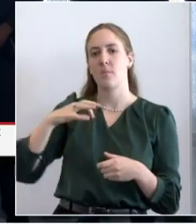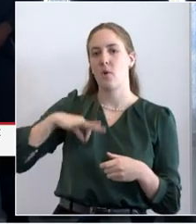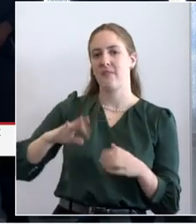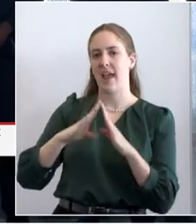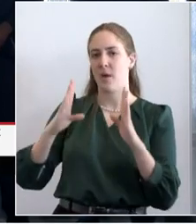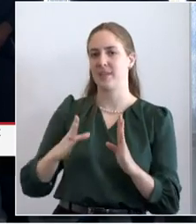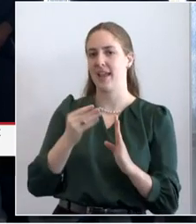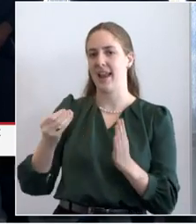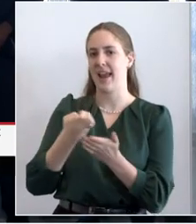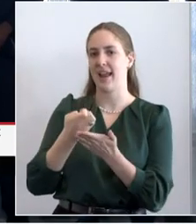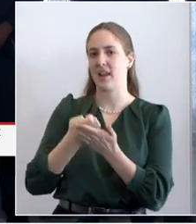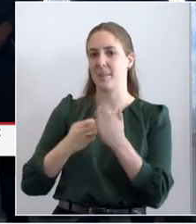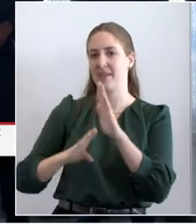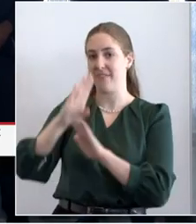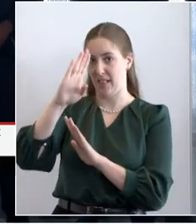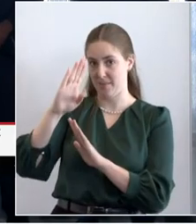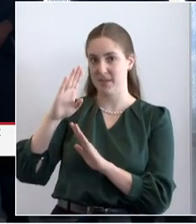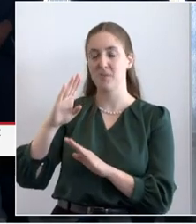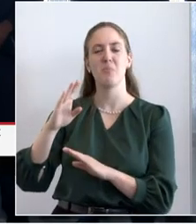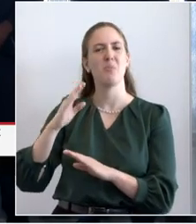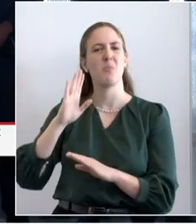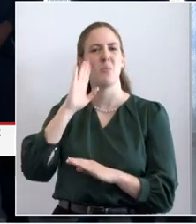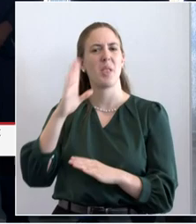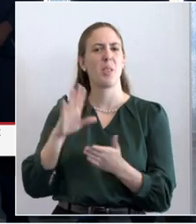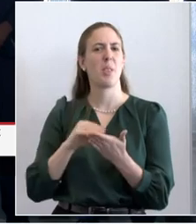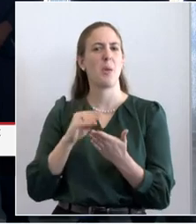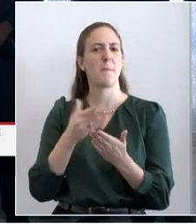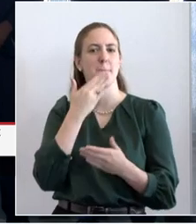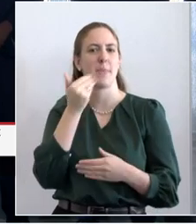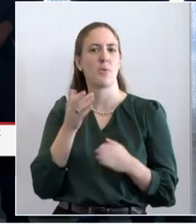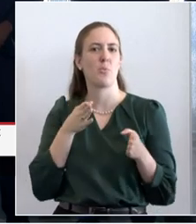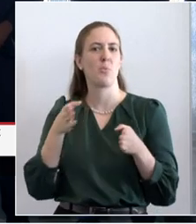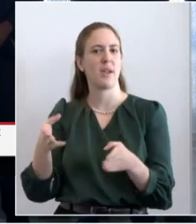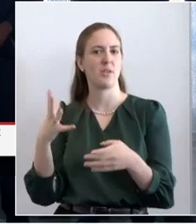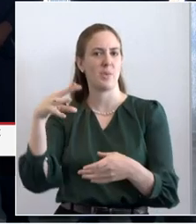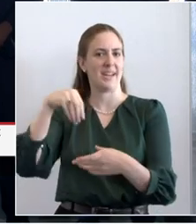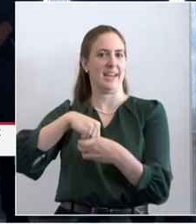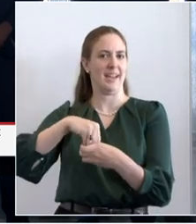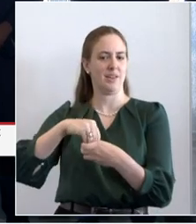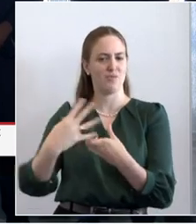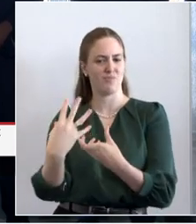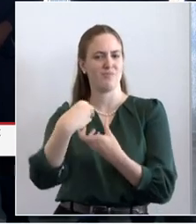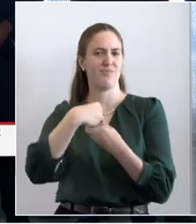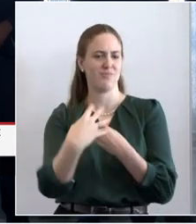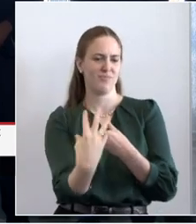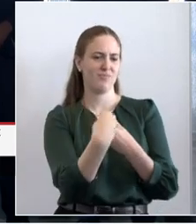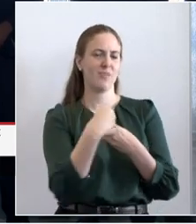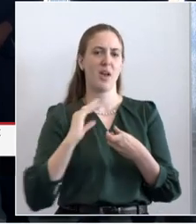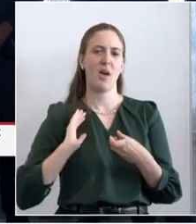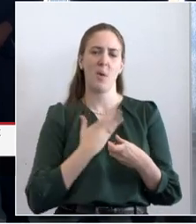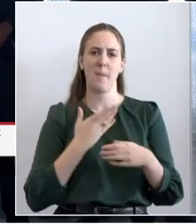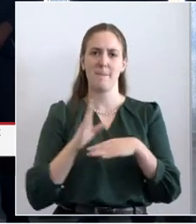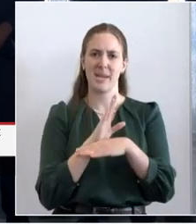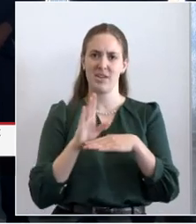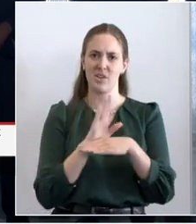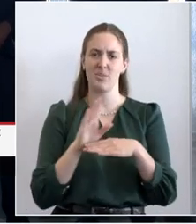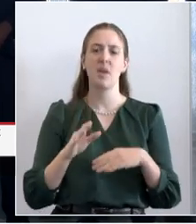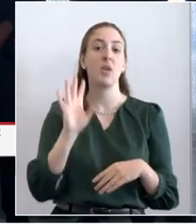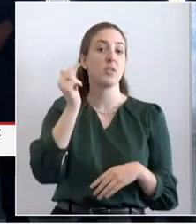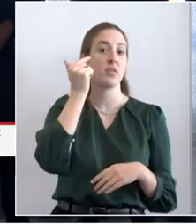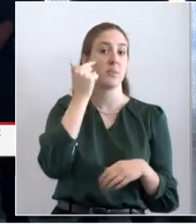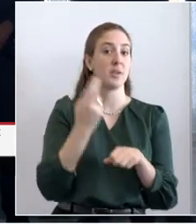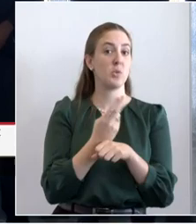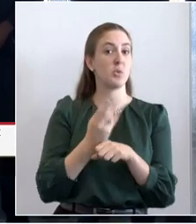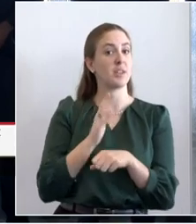Development, even better ways to engage our businesses so that the government's using its spending